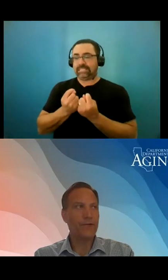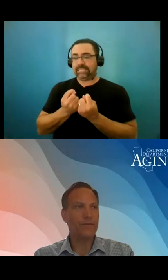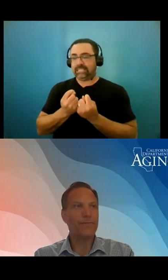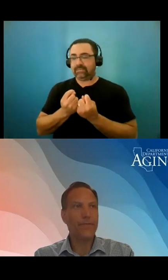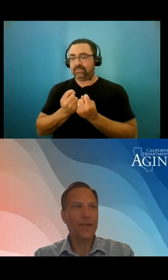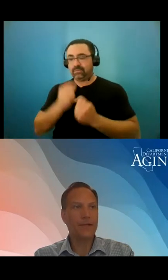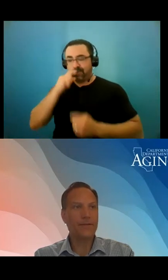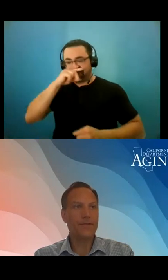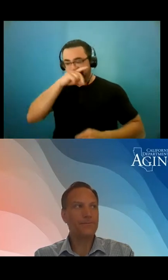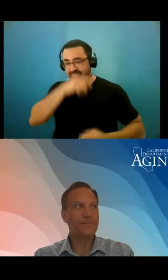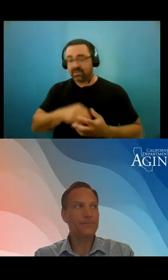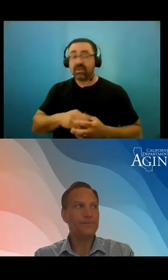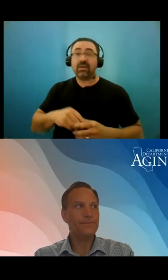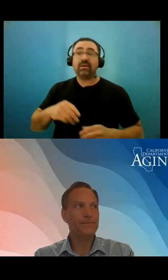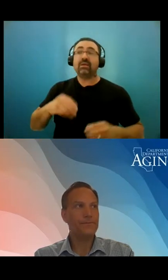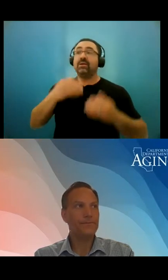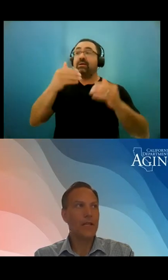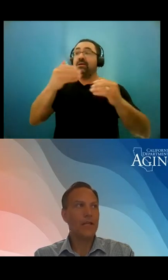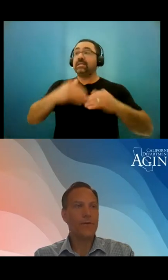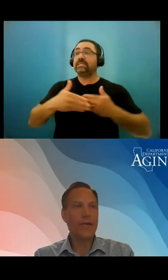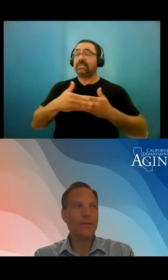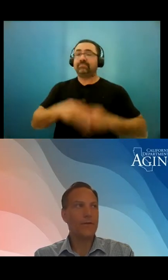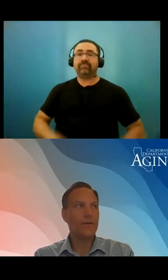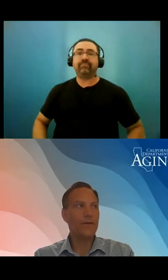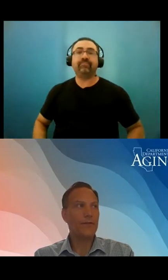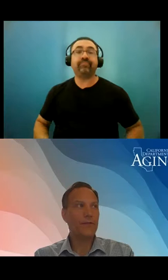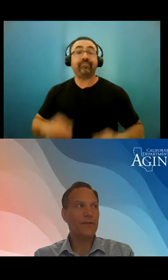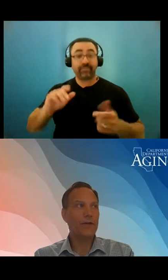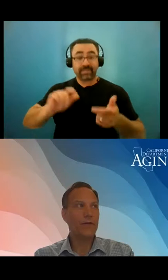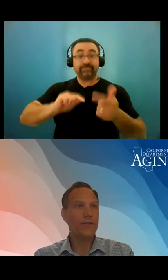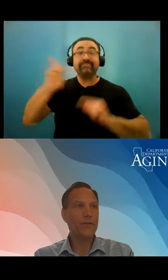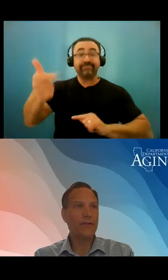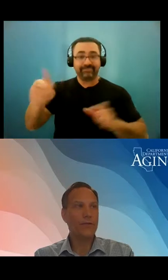new function. Next slide. Okay, so the